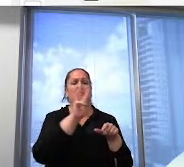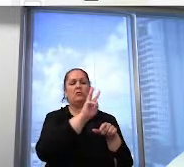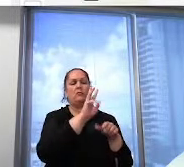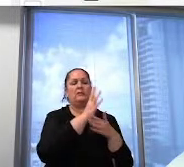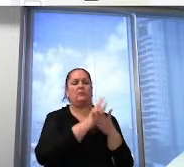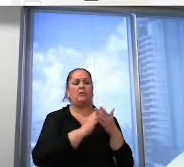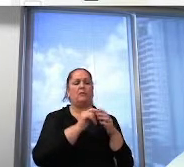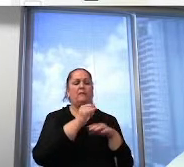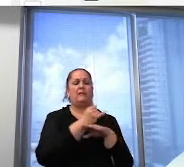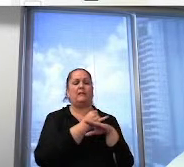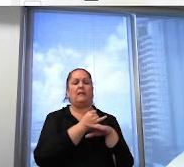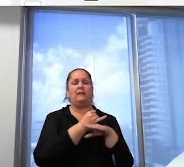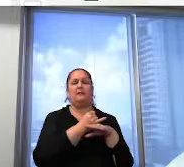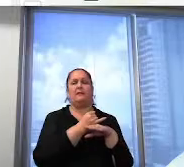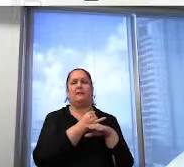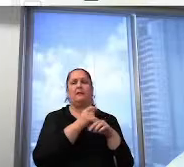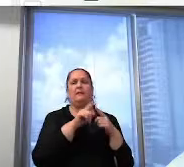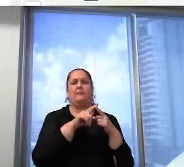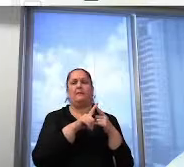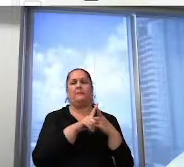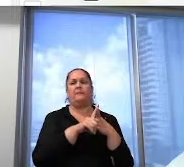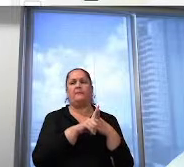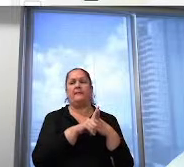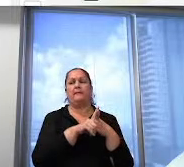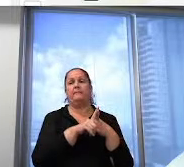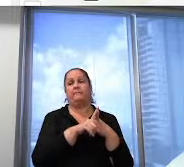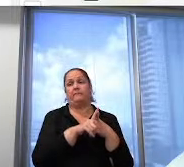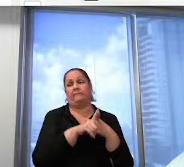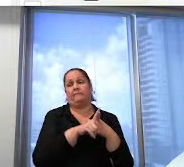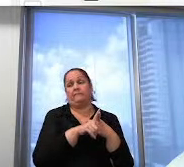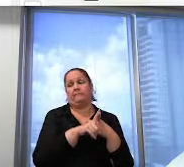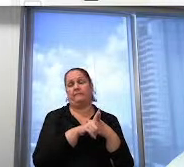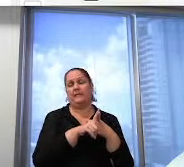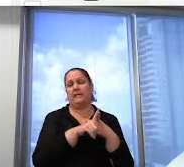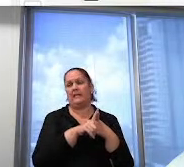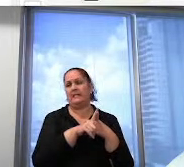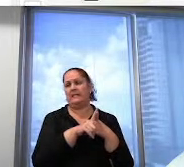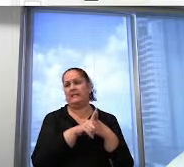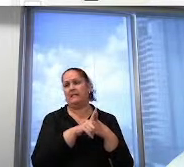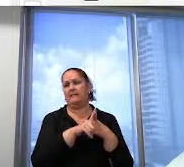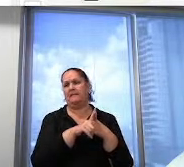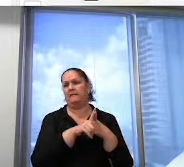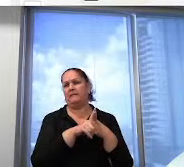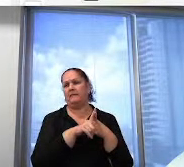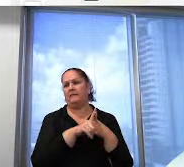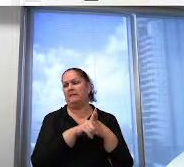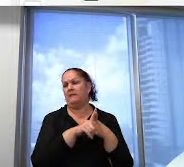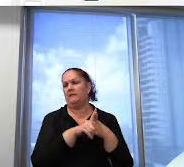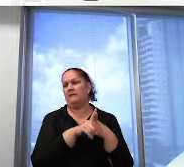portions of the island. As a result of that, we identified some projects, some areas that we will